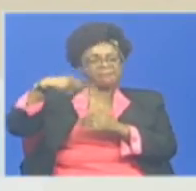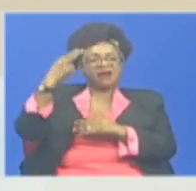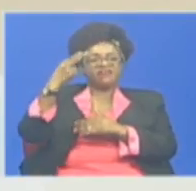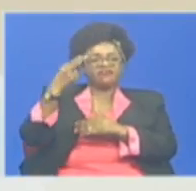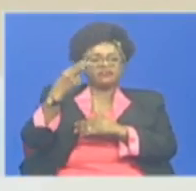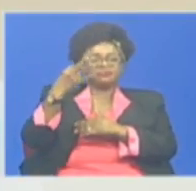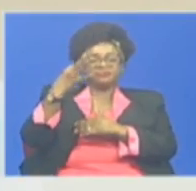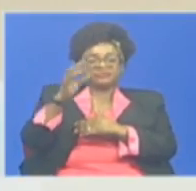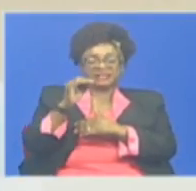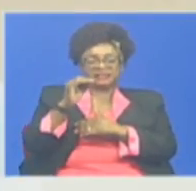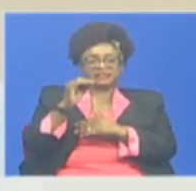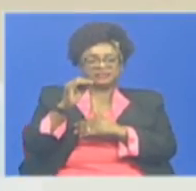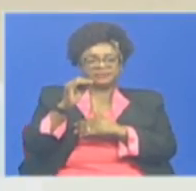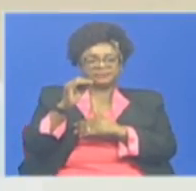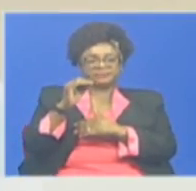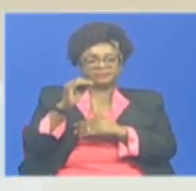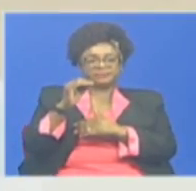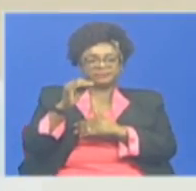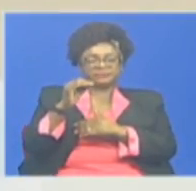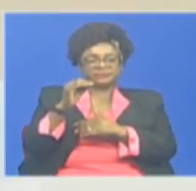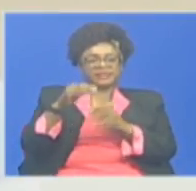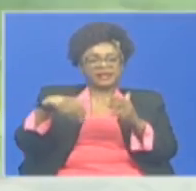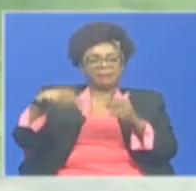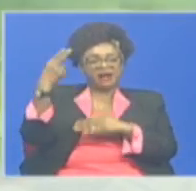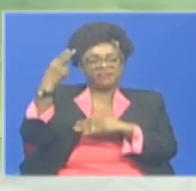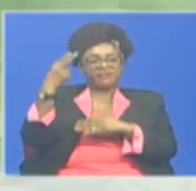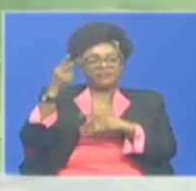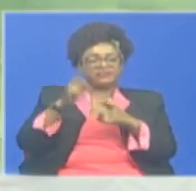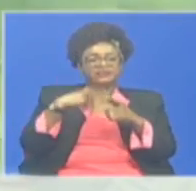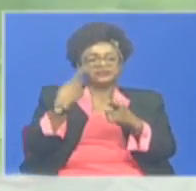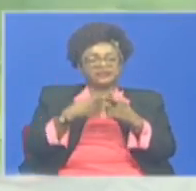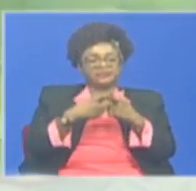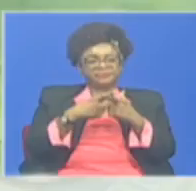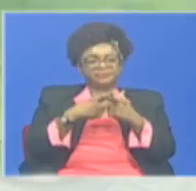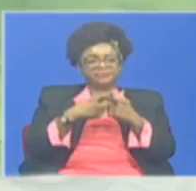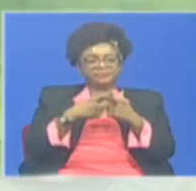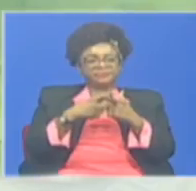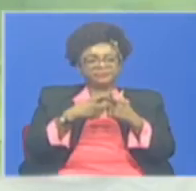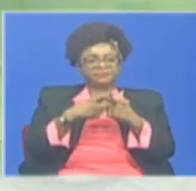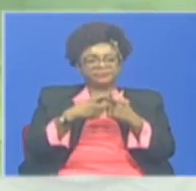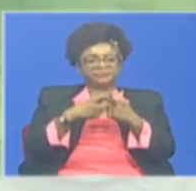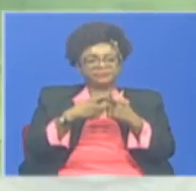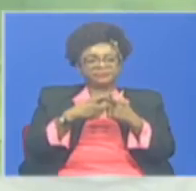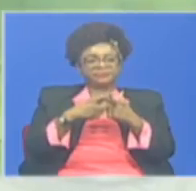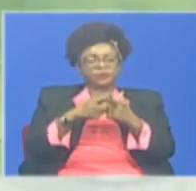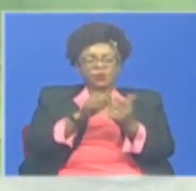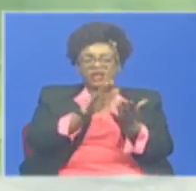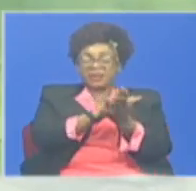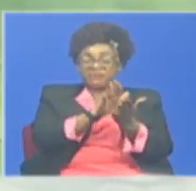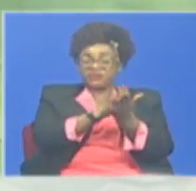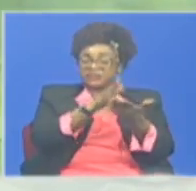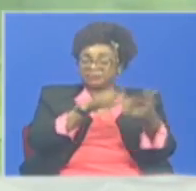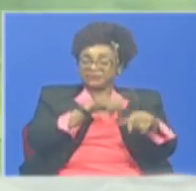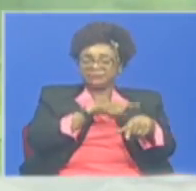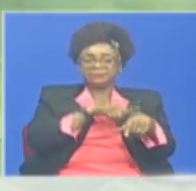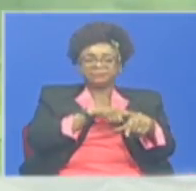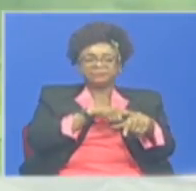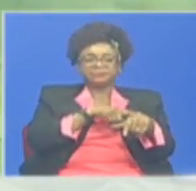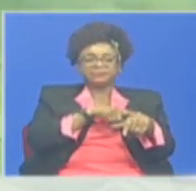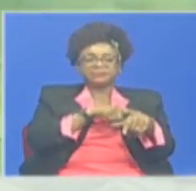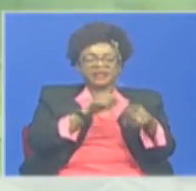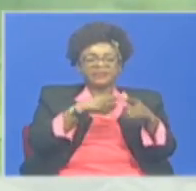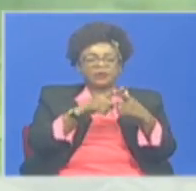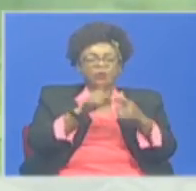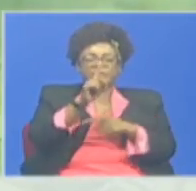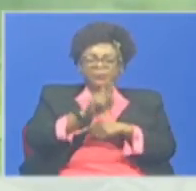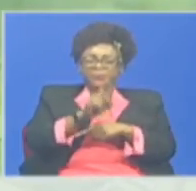38 and above, then those ones we isolate them and we keep them there for some time and then we rescreen. If